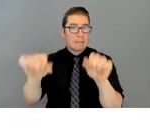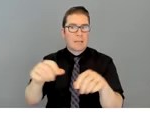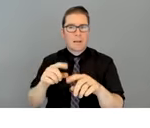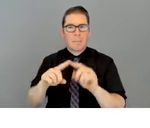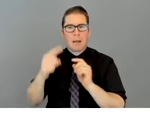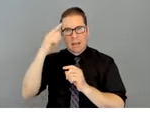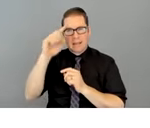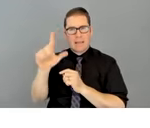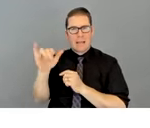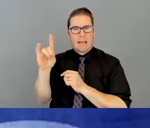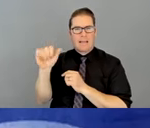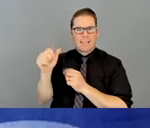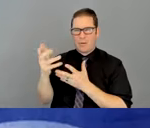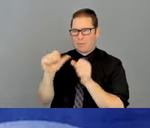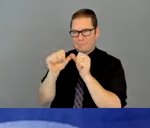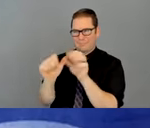on.